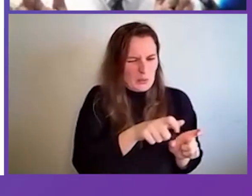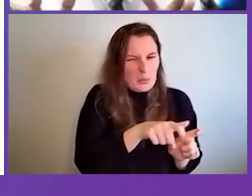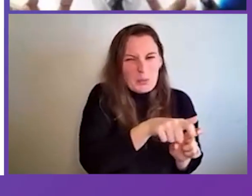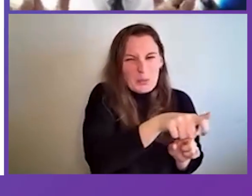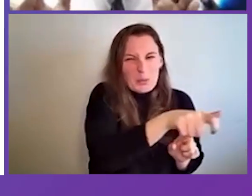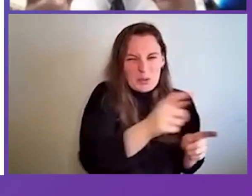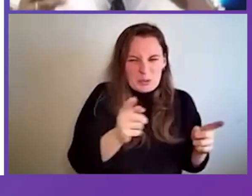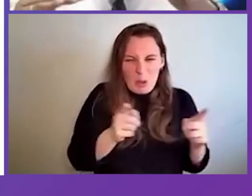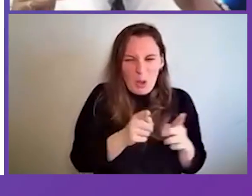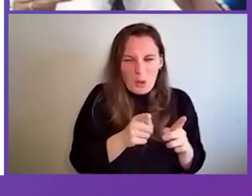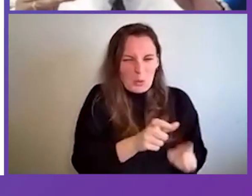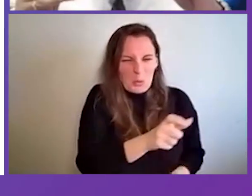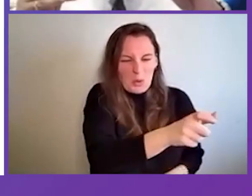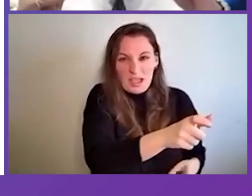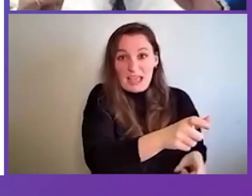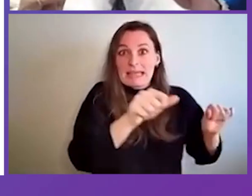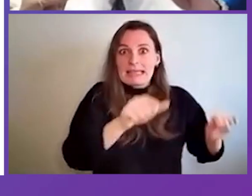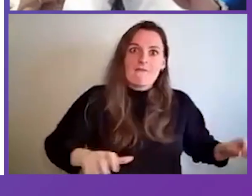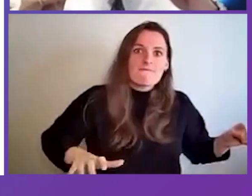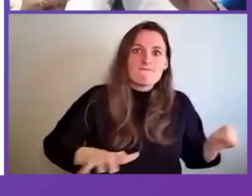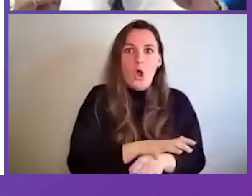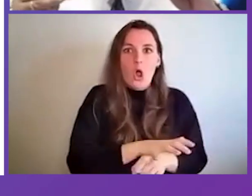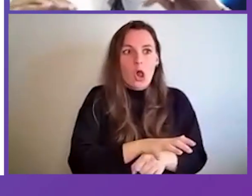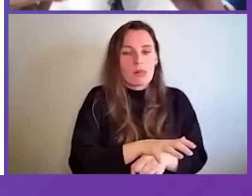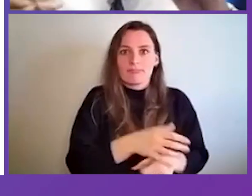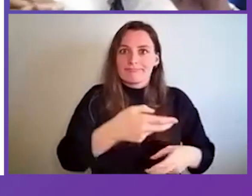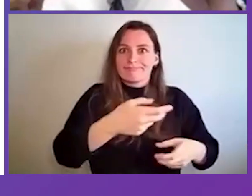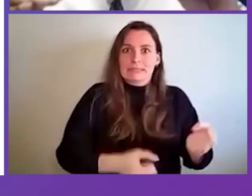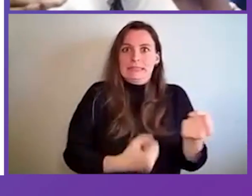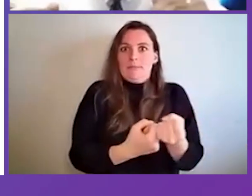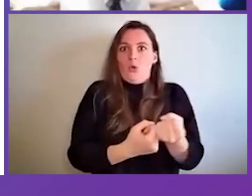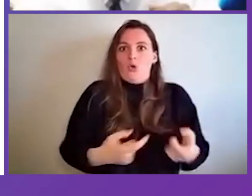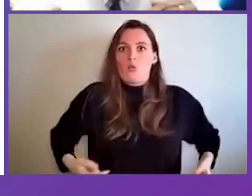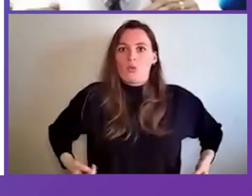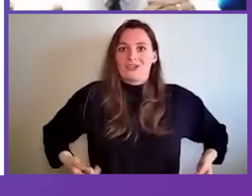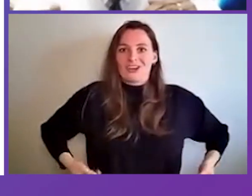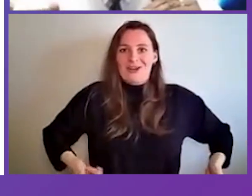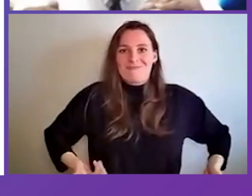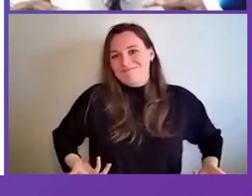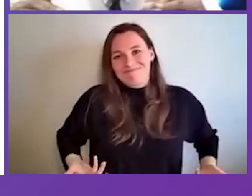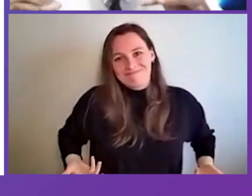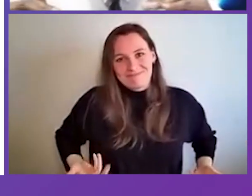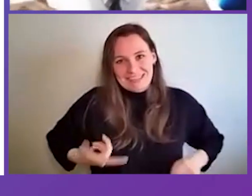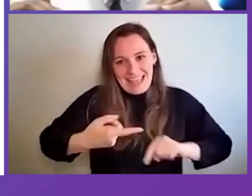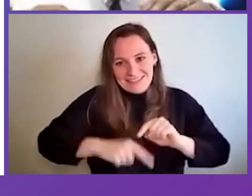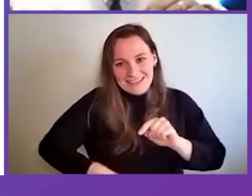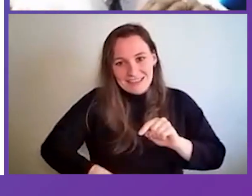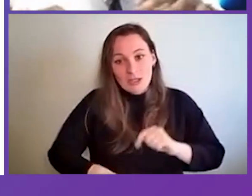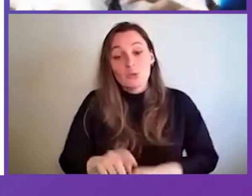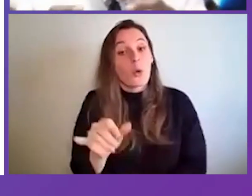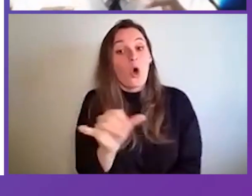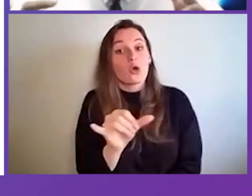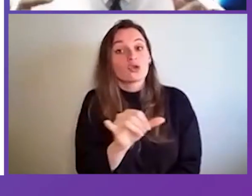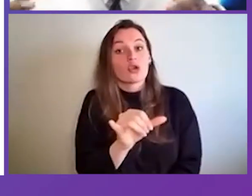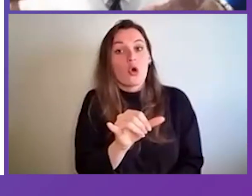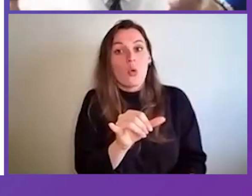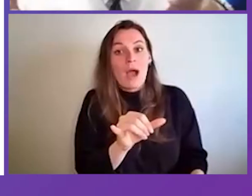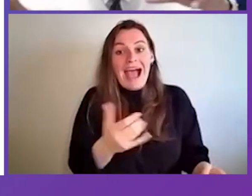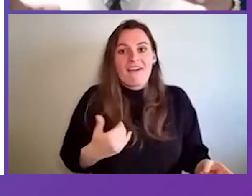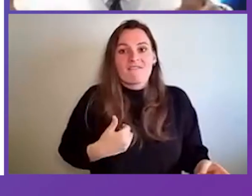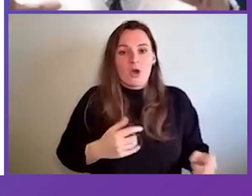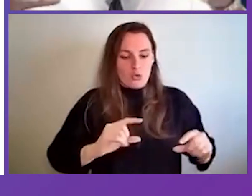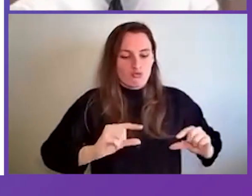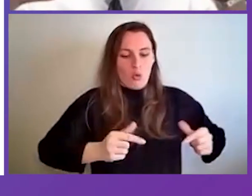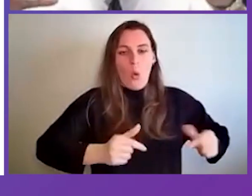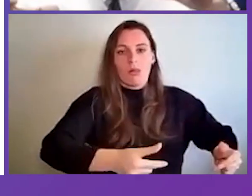wheelchair. And also a second problem is that there are rollers under the rubber belt that can cause a